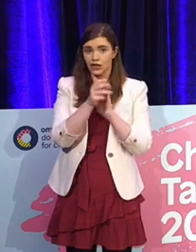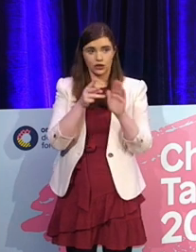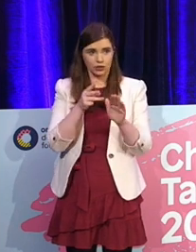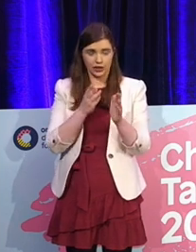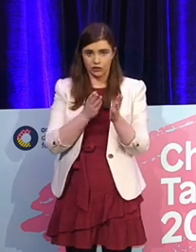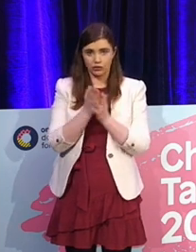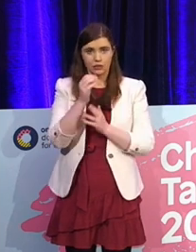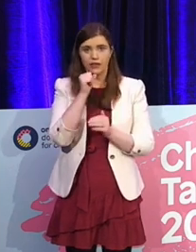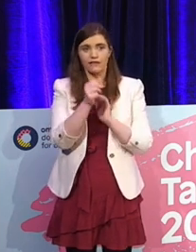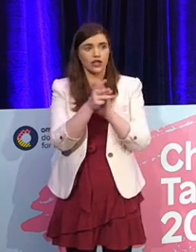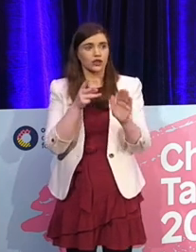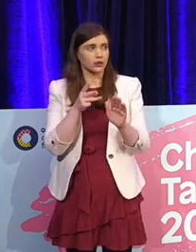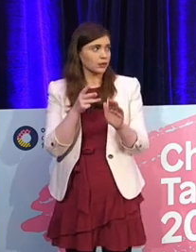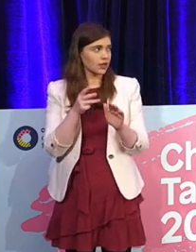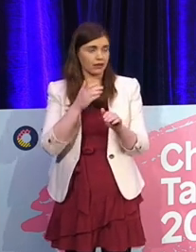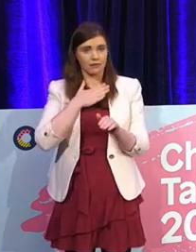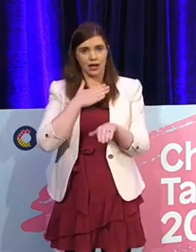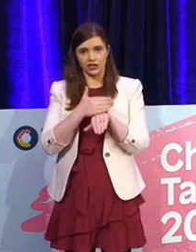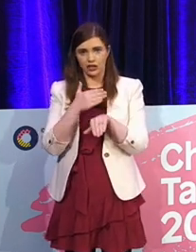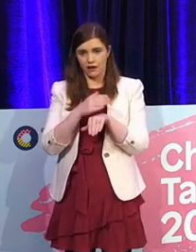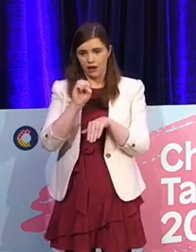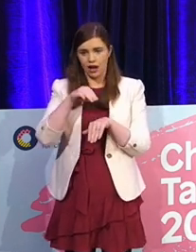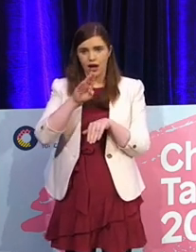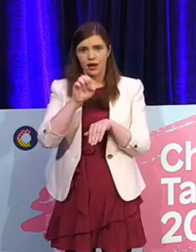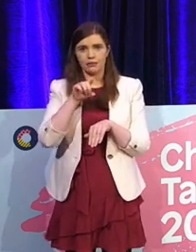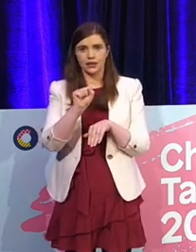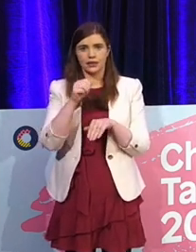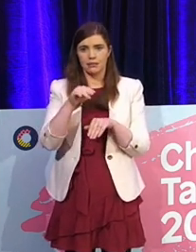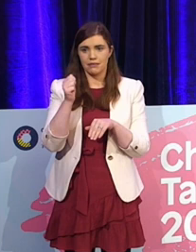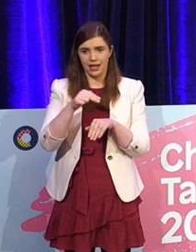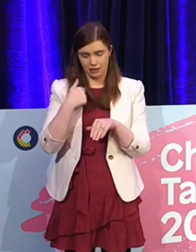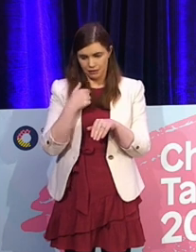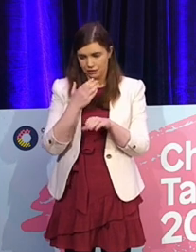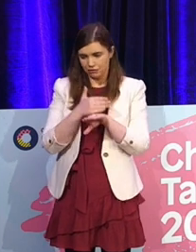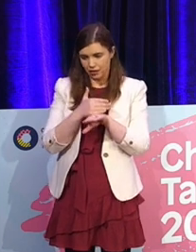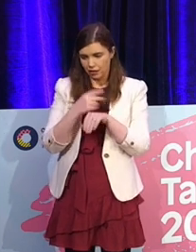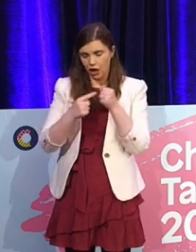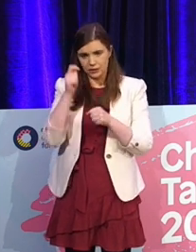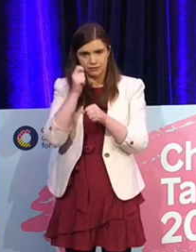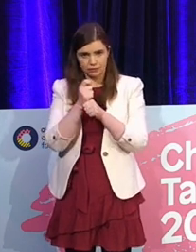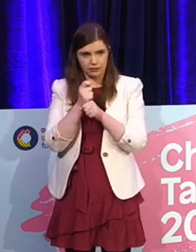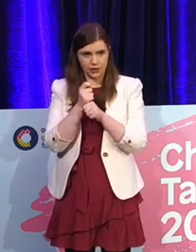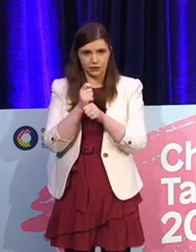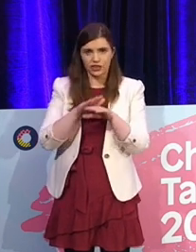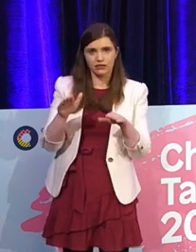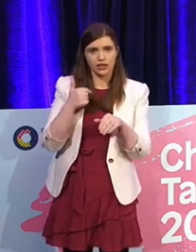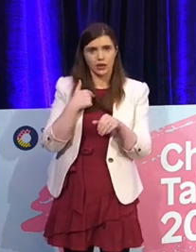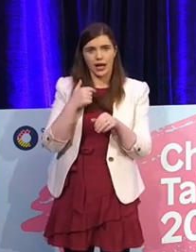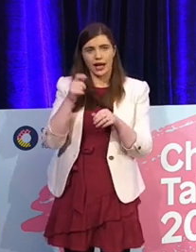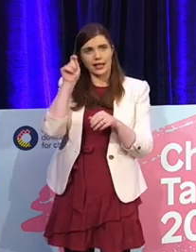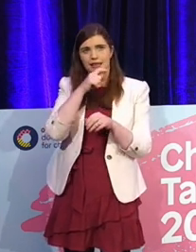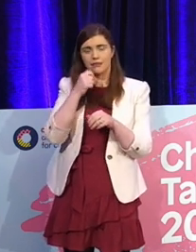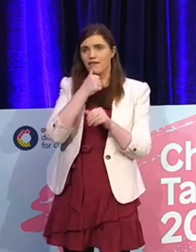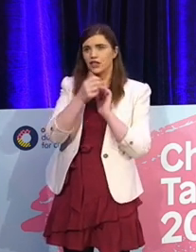my target for my job as Ombudsman for Children was always to make sure I put children at the centre of everything I did. The very first week I was said, right, we're going to have to do an interview.